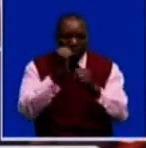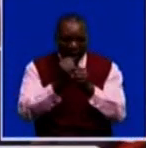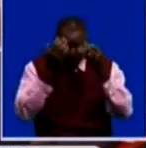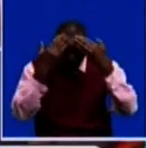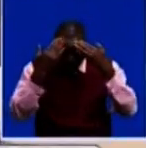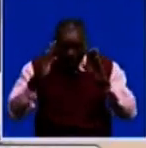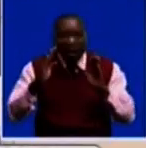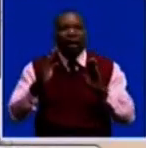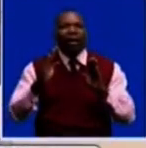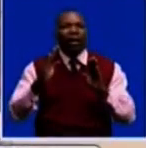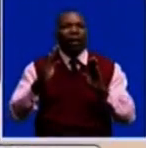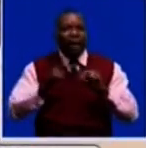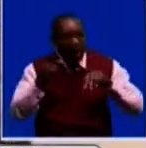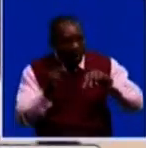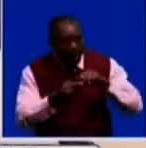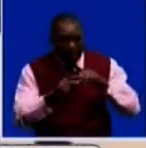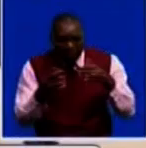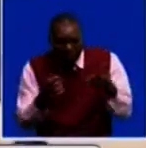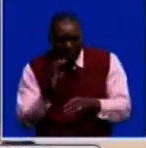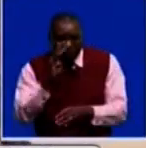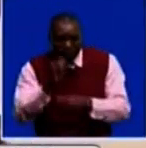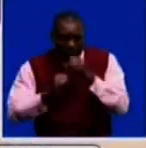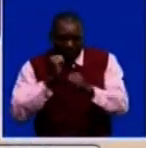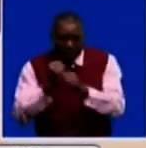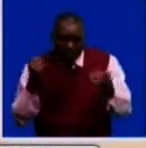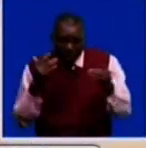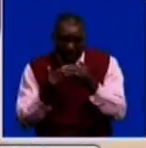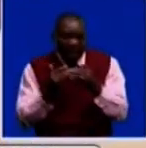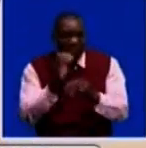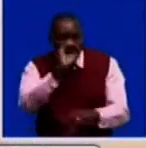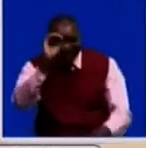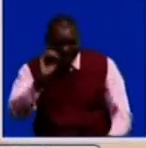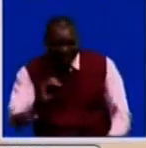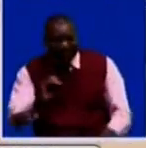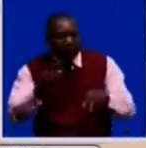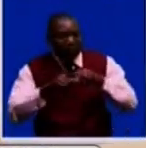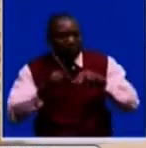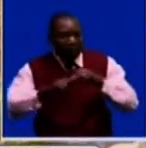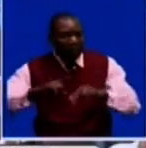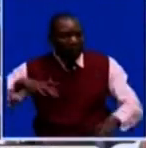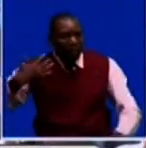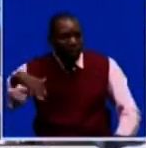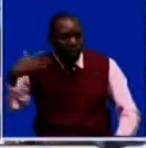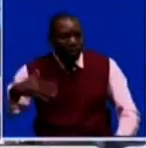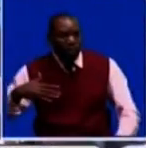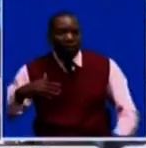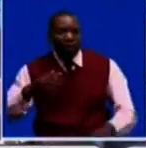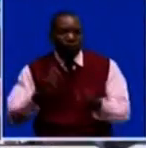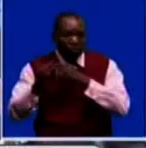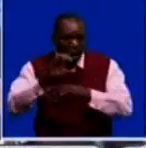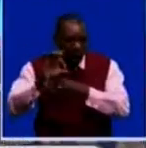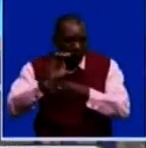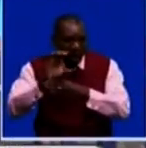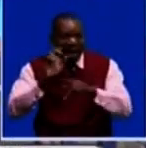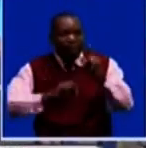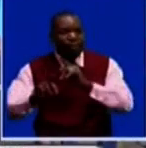HIV and AIDS. But 4 decades later, the prevalence rate still remains alarming. Hundreds of Copperbelt residents today gather to